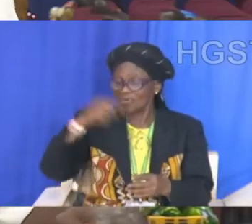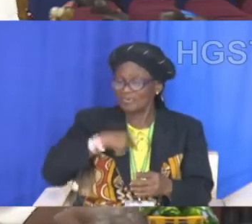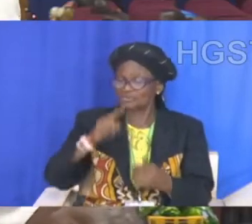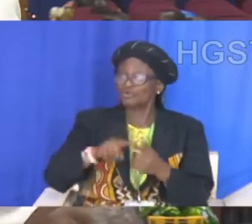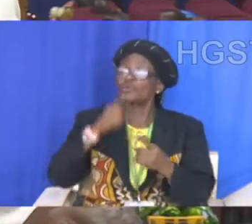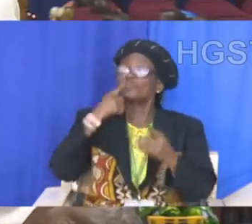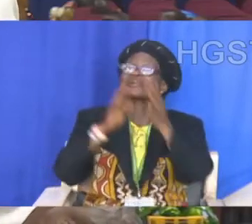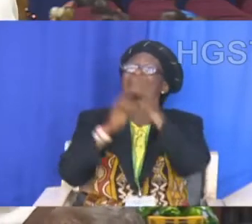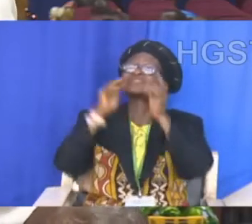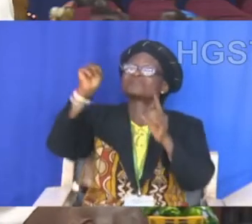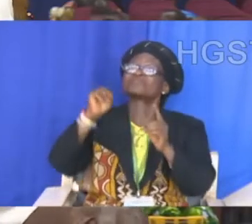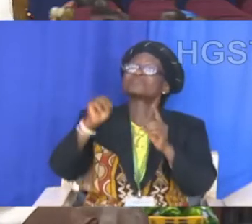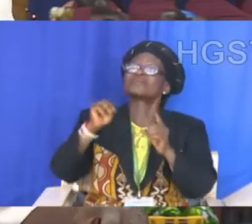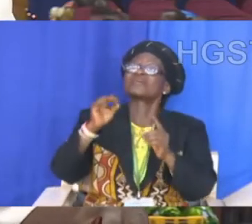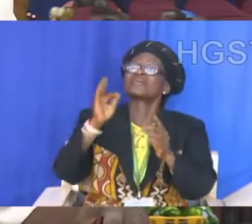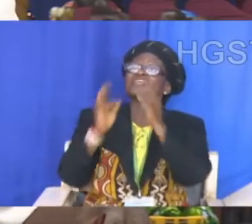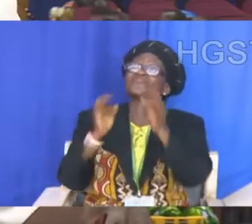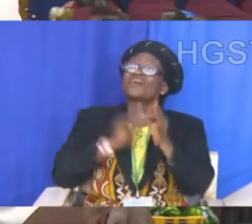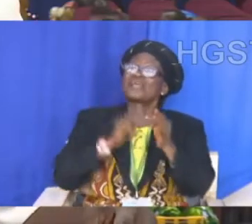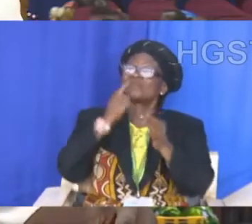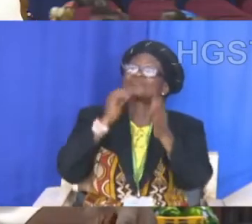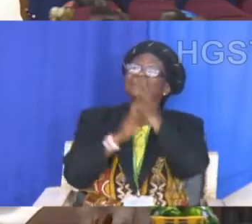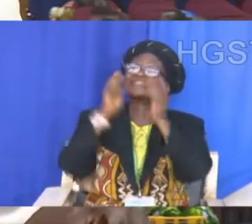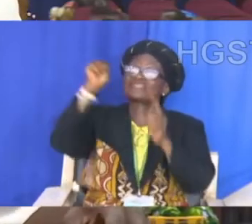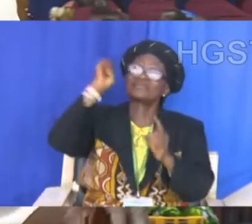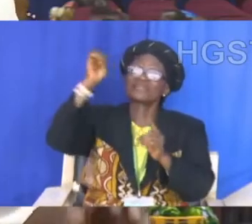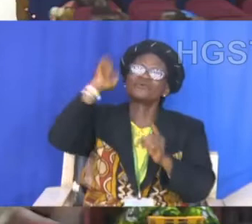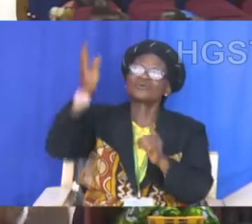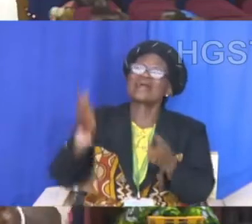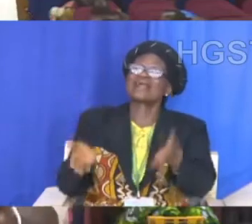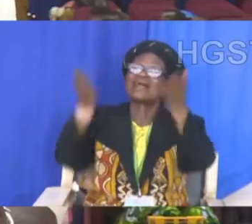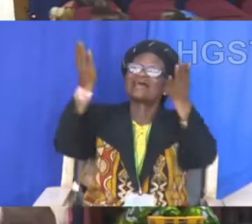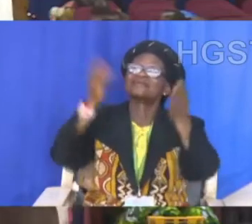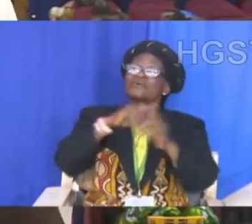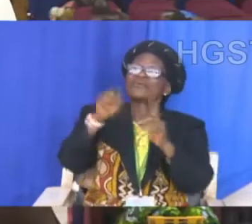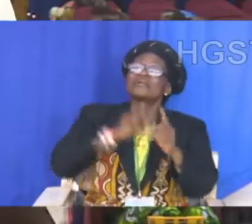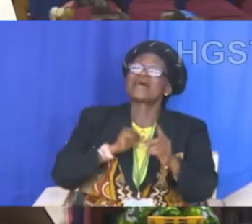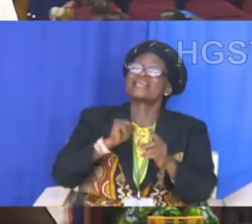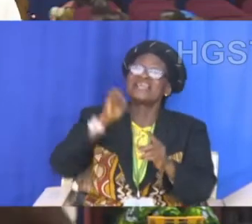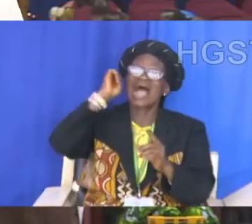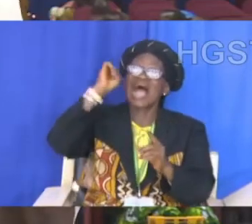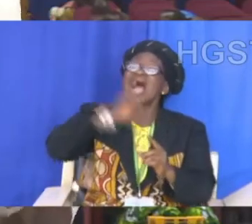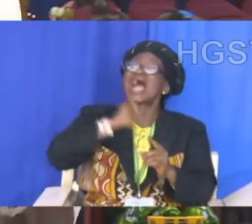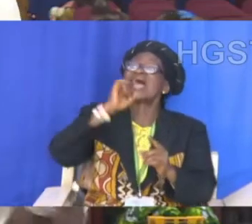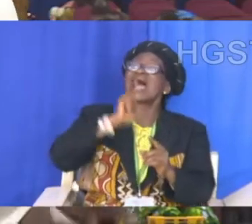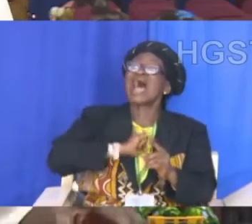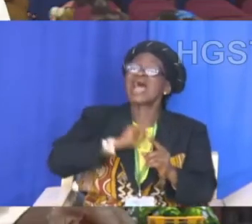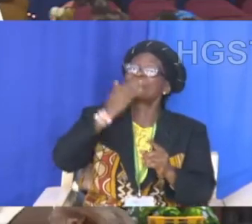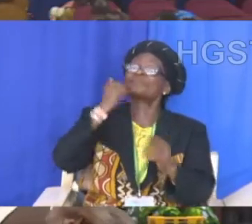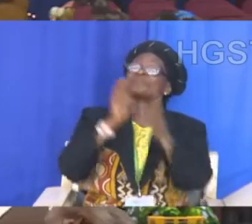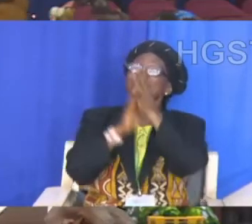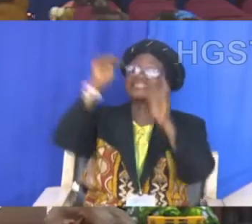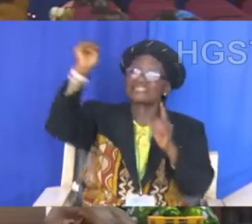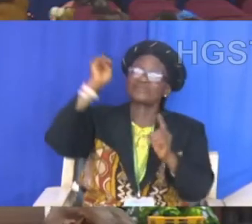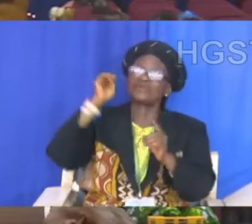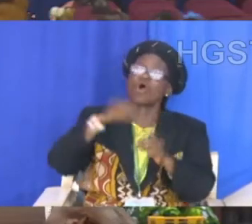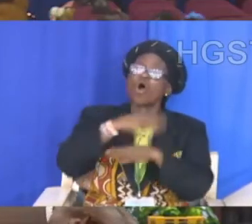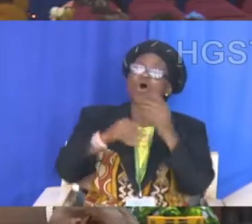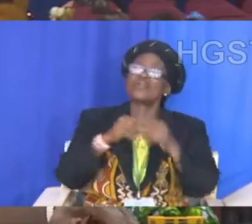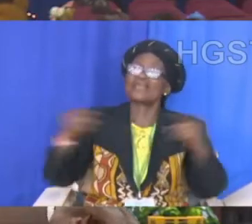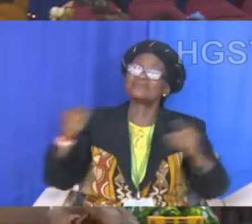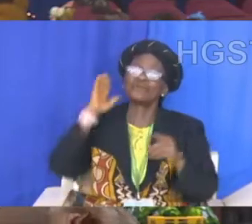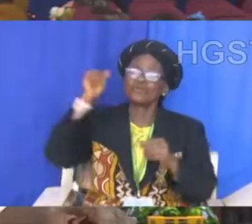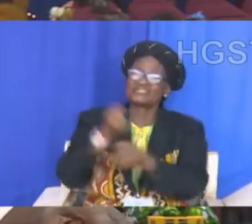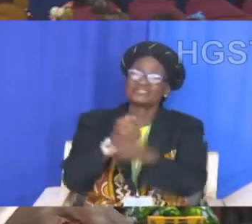And when God arises, his enemies will scatter. Praise him. And then call on him. And